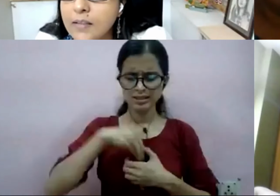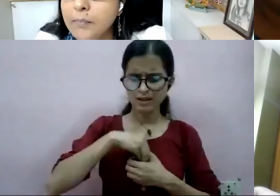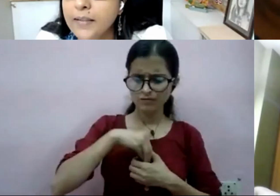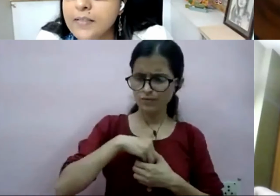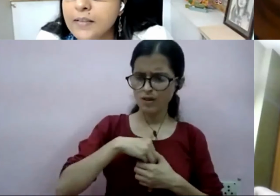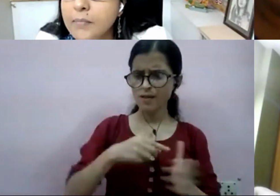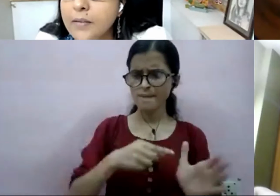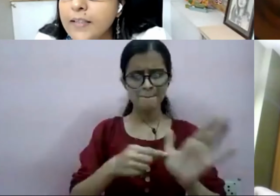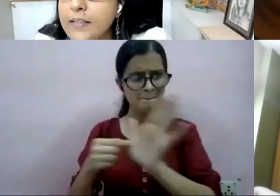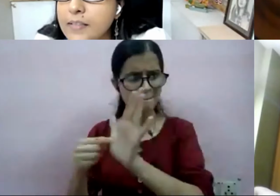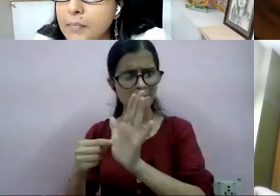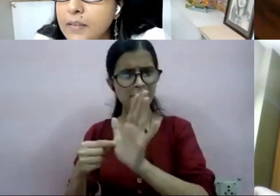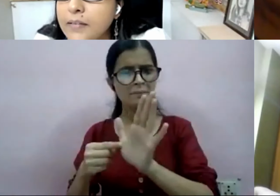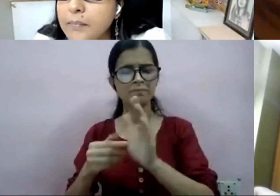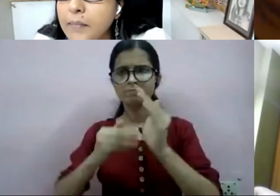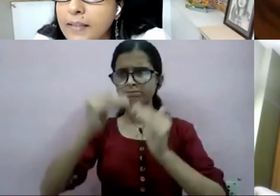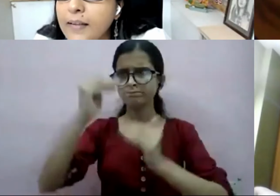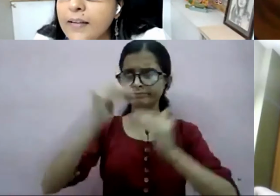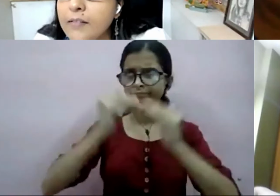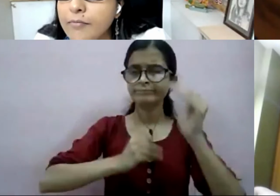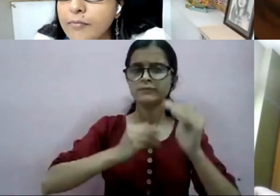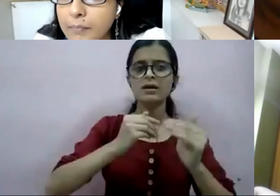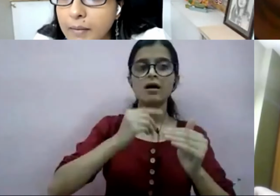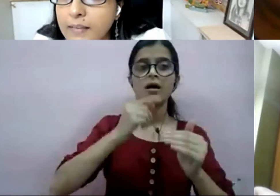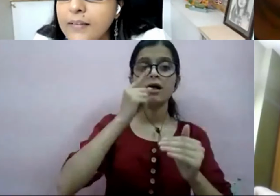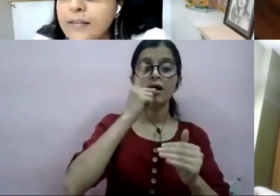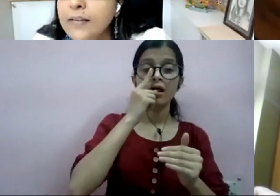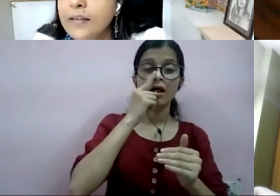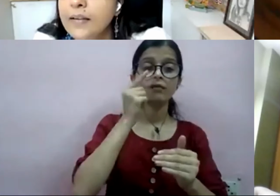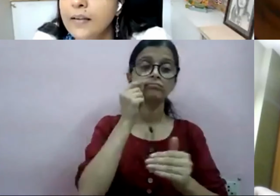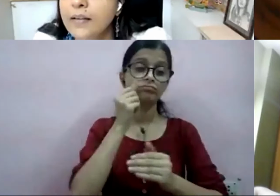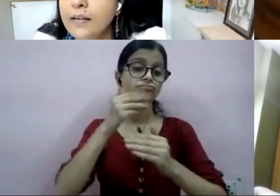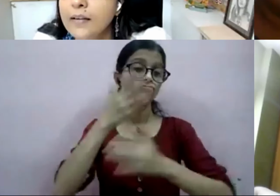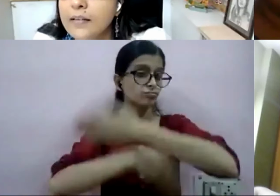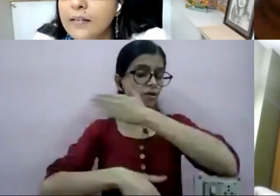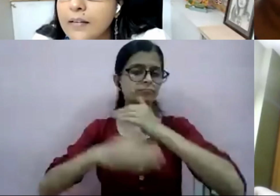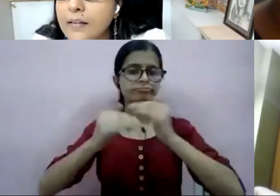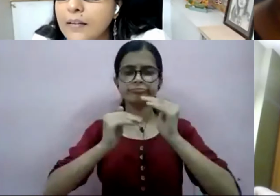draws comparison between disabled men and women.